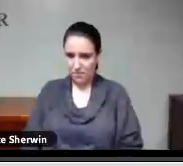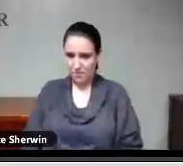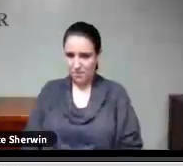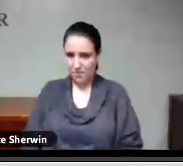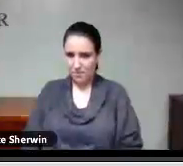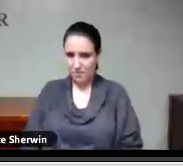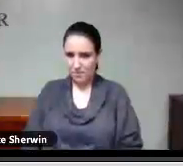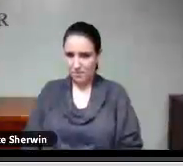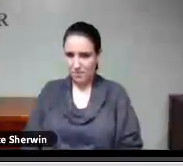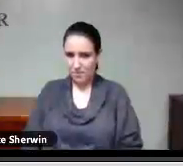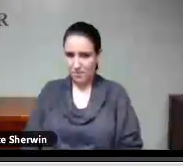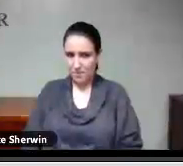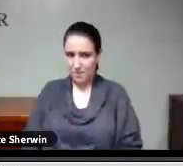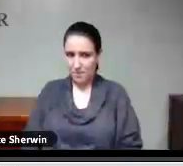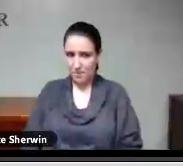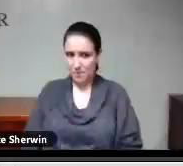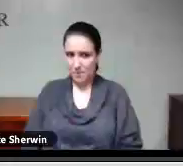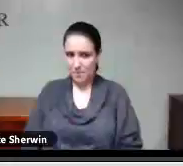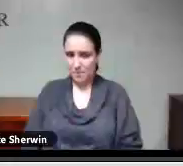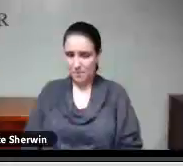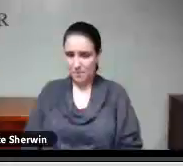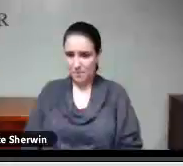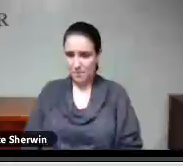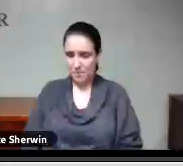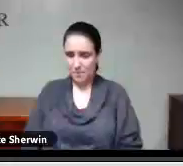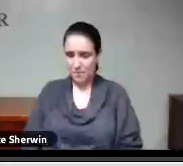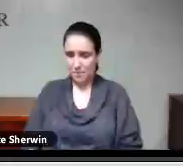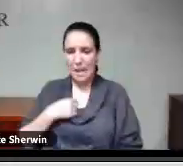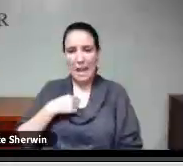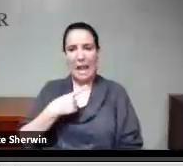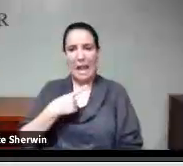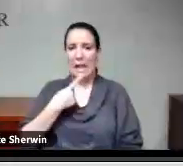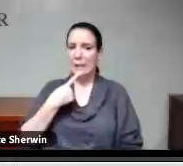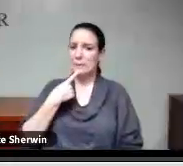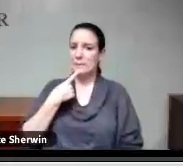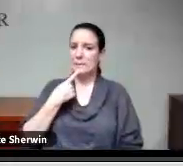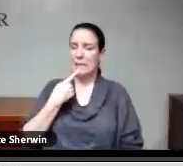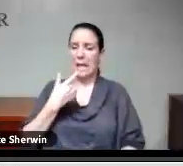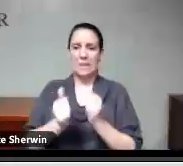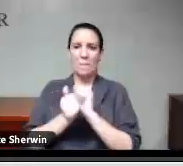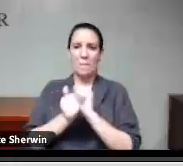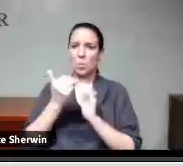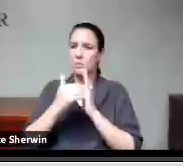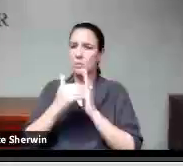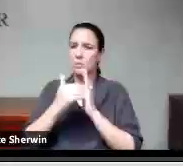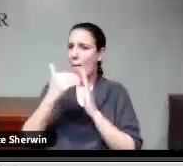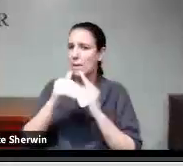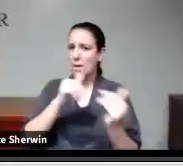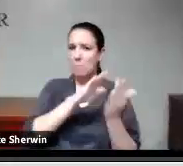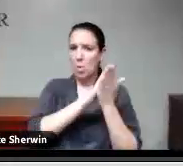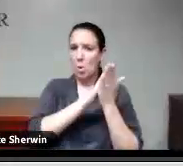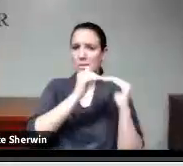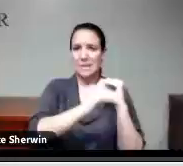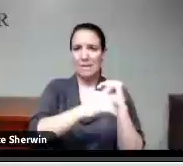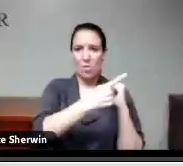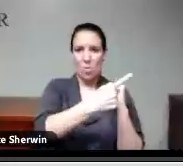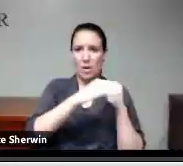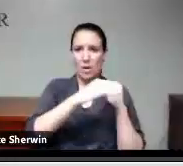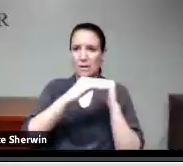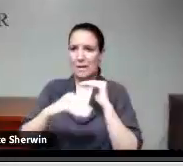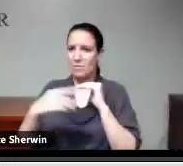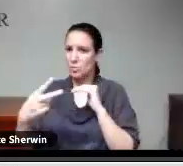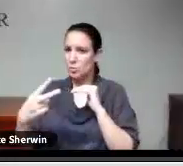I would say that the really popular, the most popular and common approaches are level 1 and level 2. I would